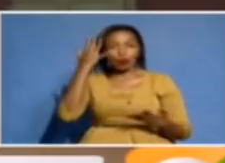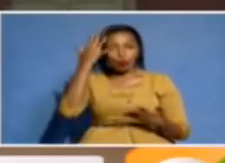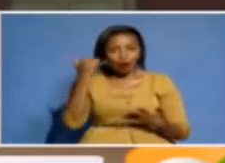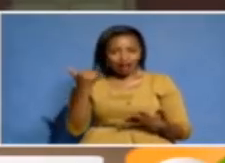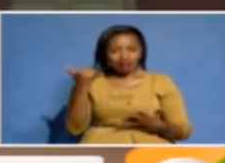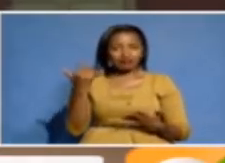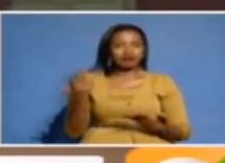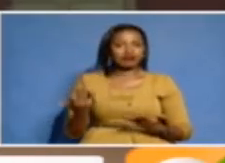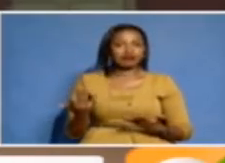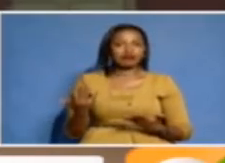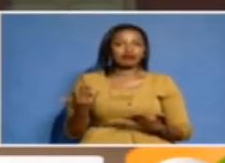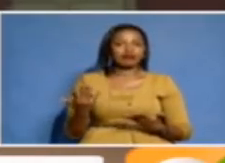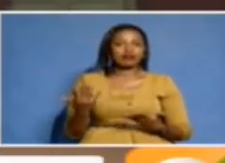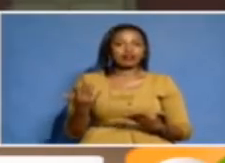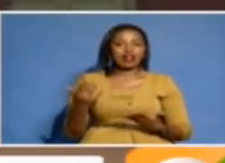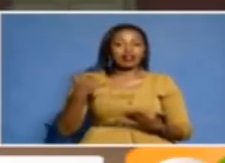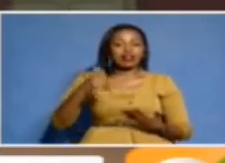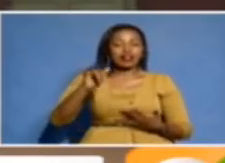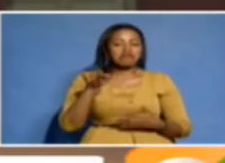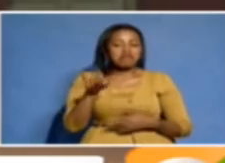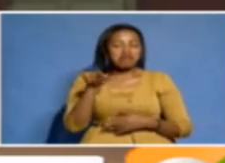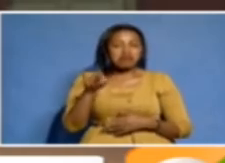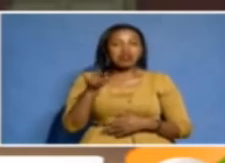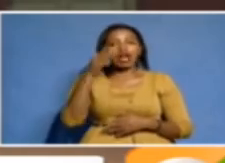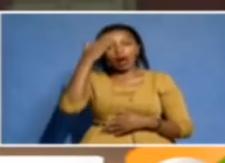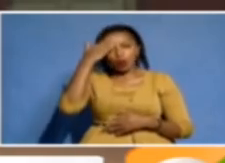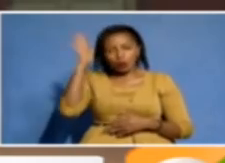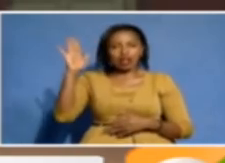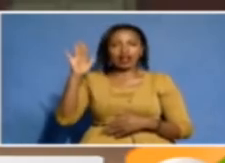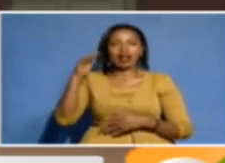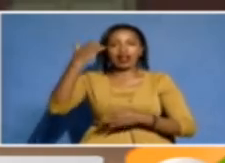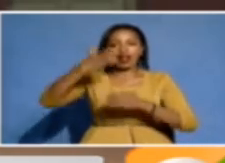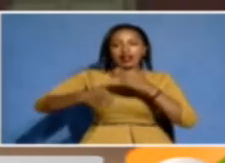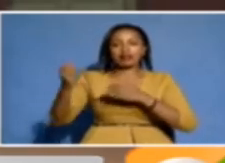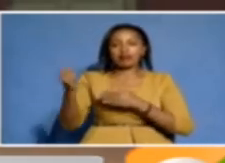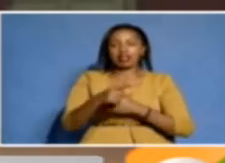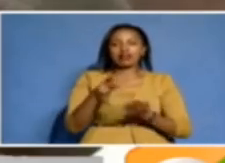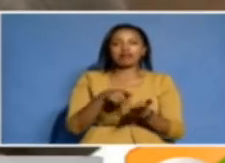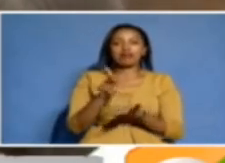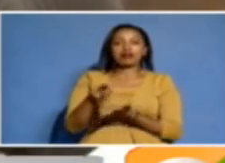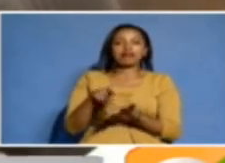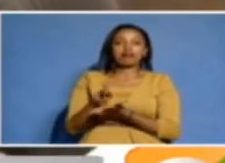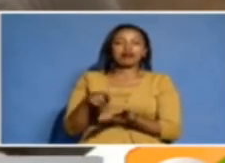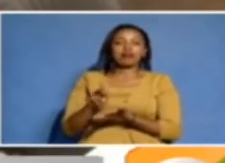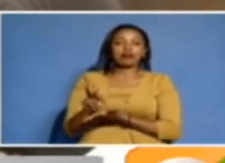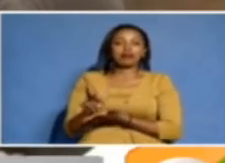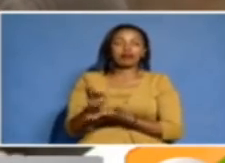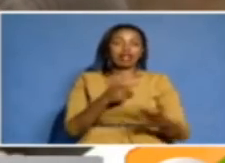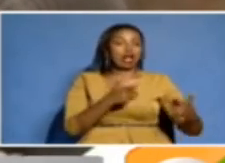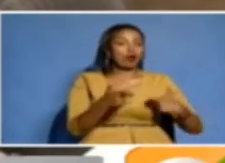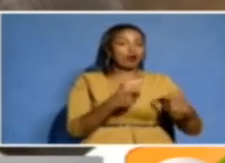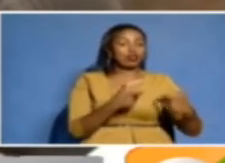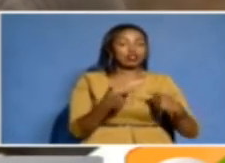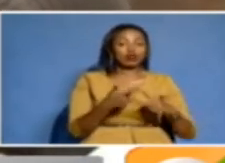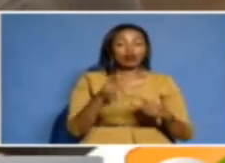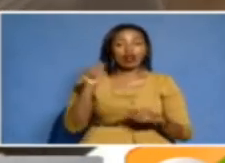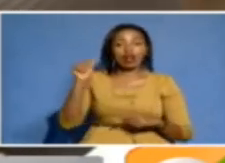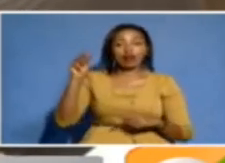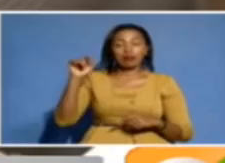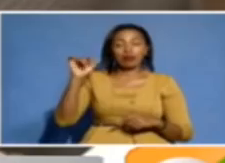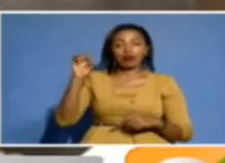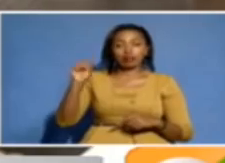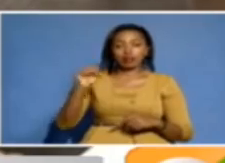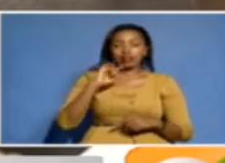they, at least they are guaranteed of a pay at the end of the day. According to Amos Kaburu, it is such